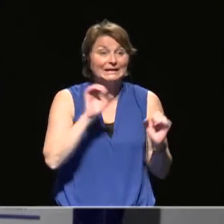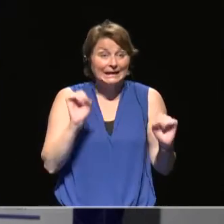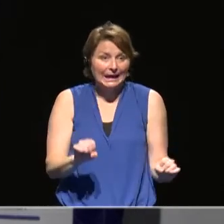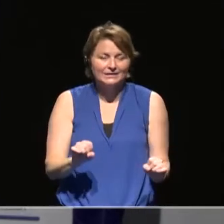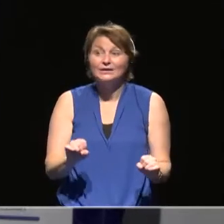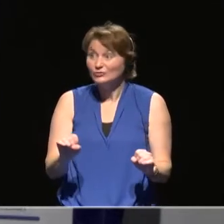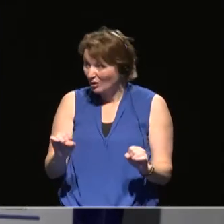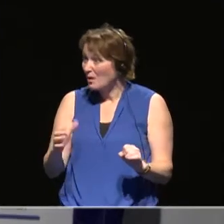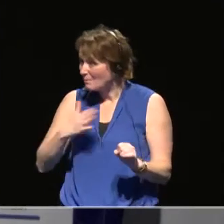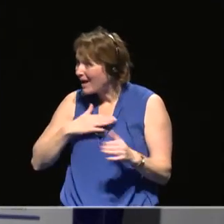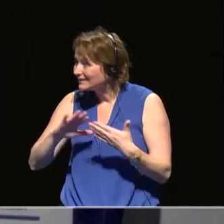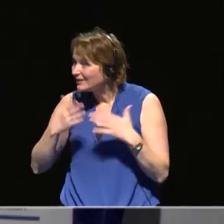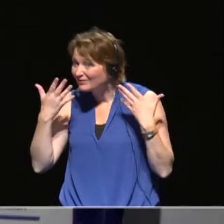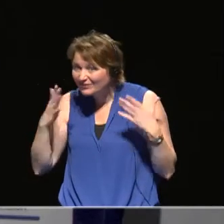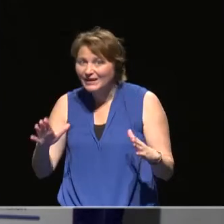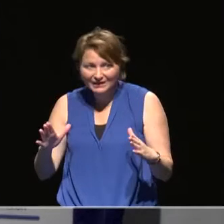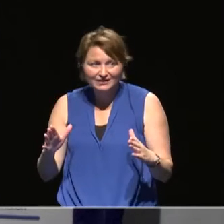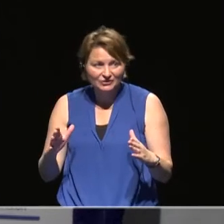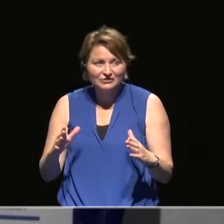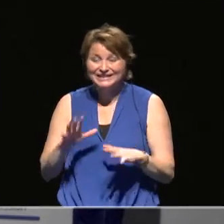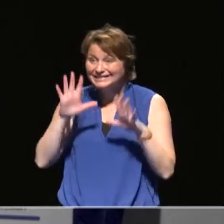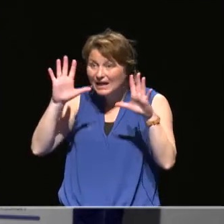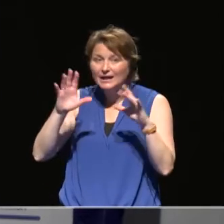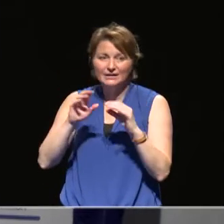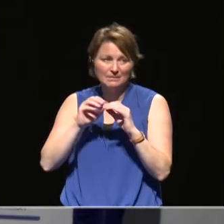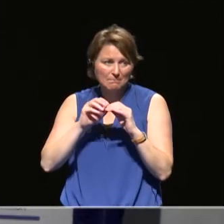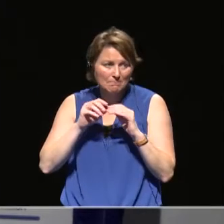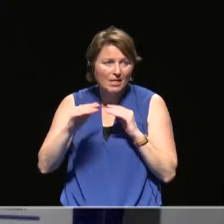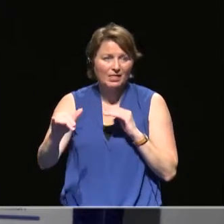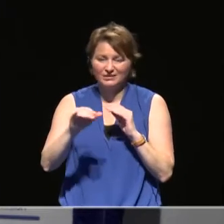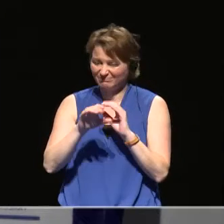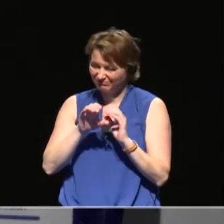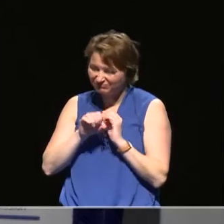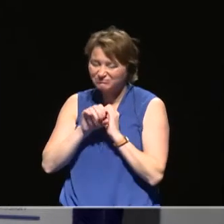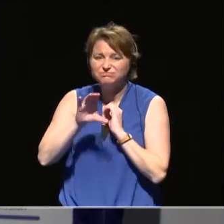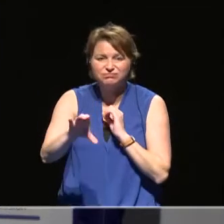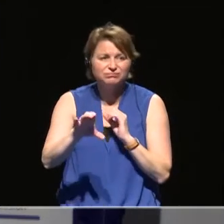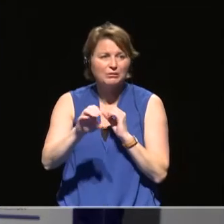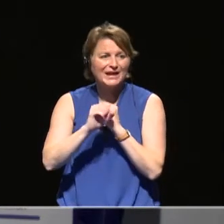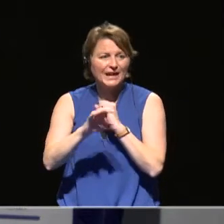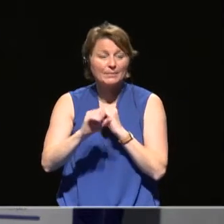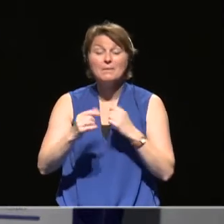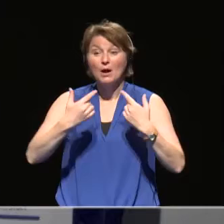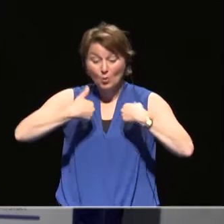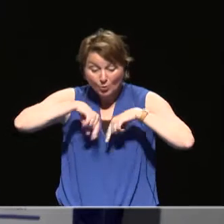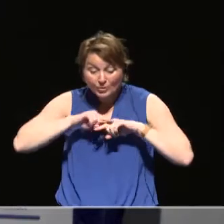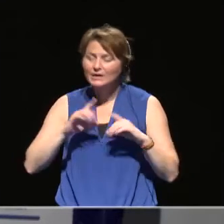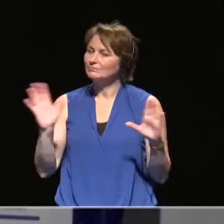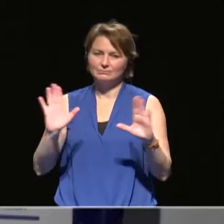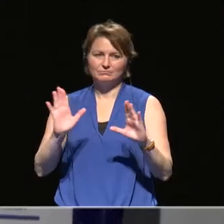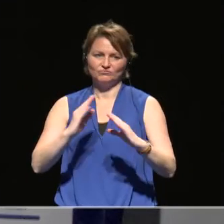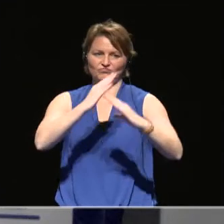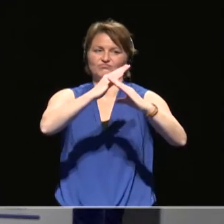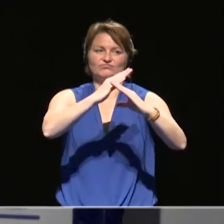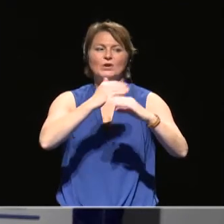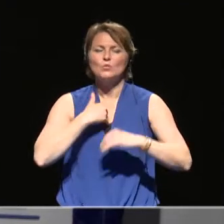Fortaleza, my city. But the social movements, of which I'm a member, will fight against that sort of expenditure